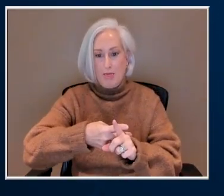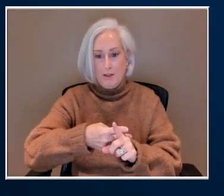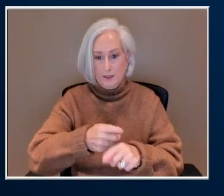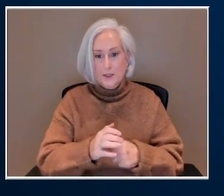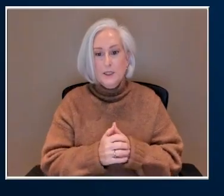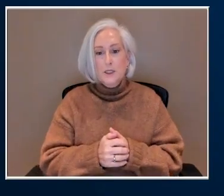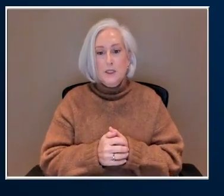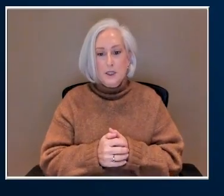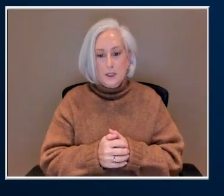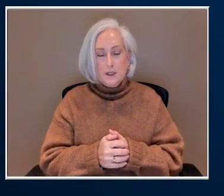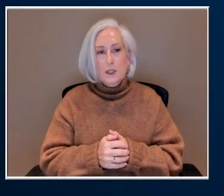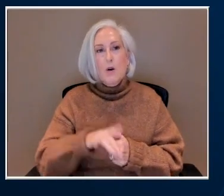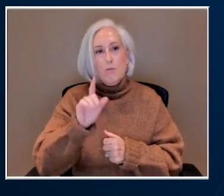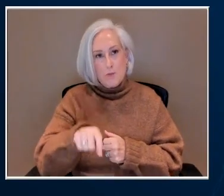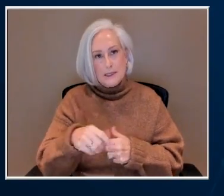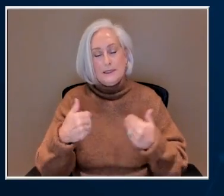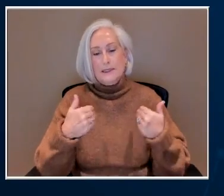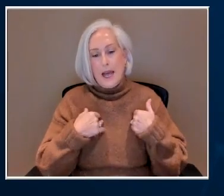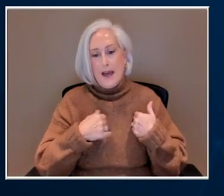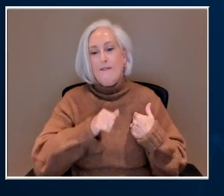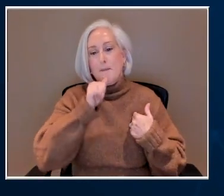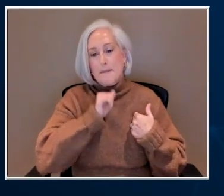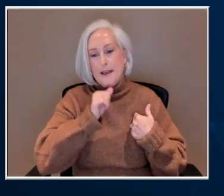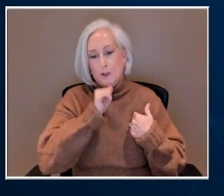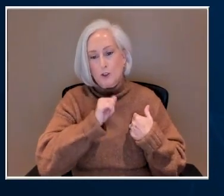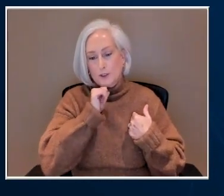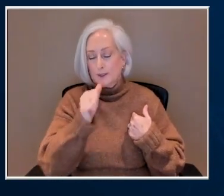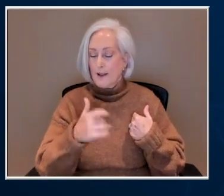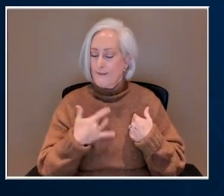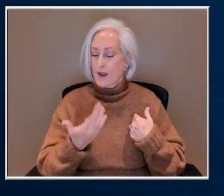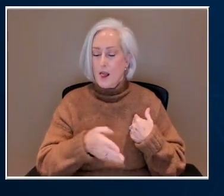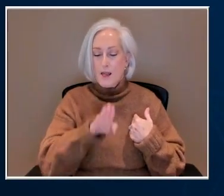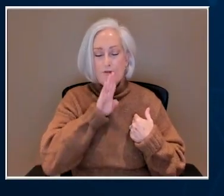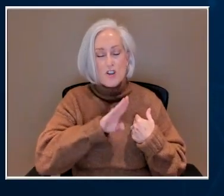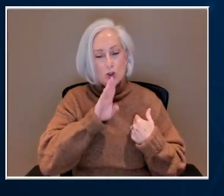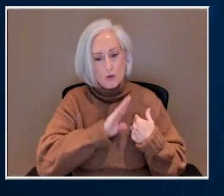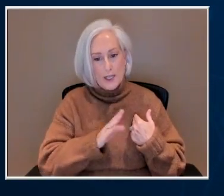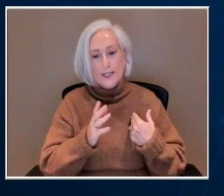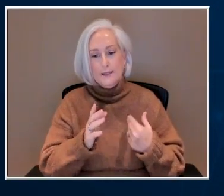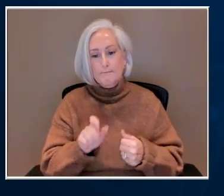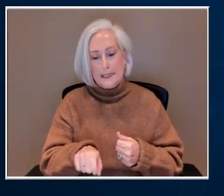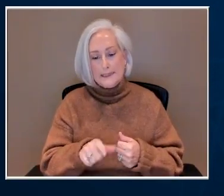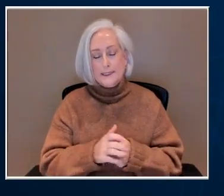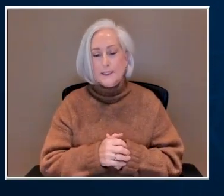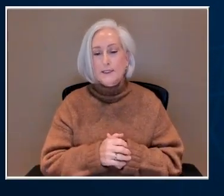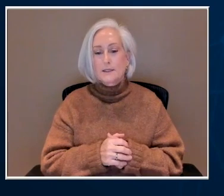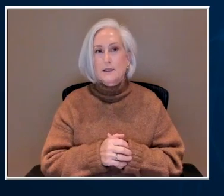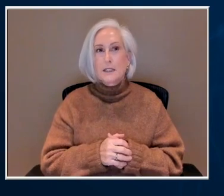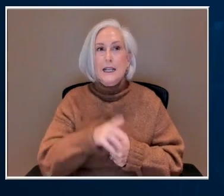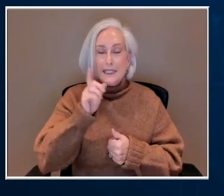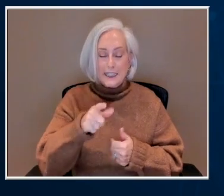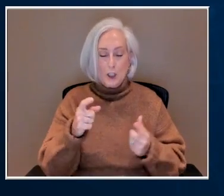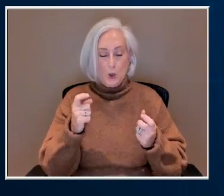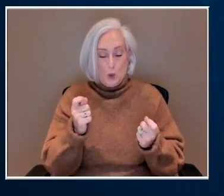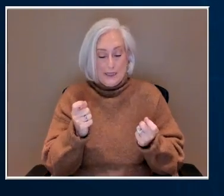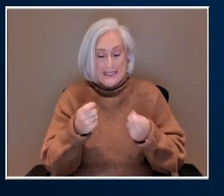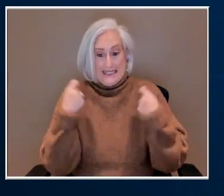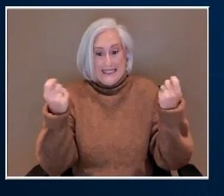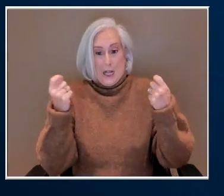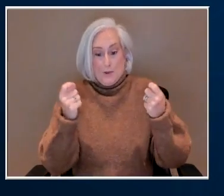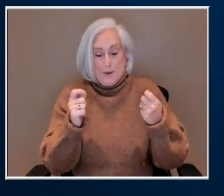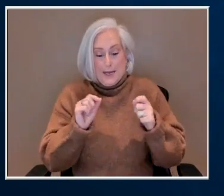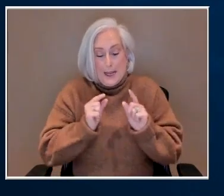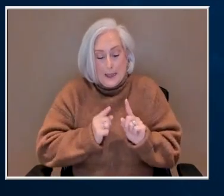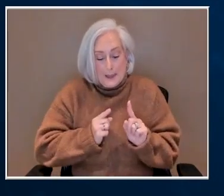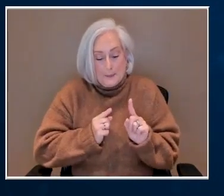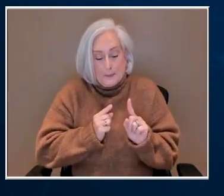like patience and not get as frustrated with it, and kind of celebrate the small goals along the way. Like I